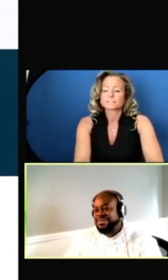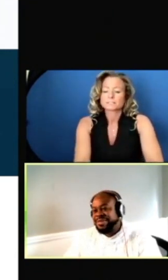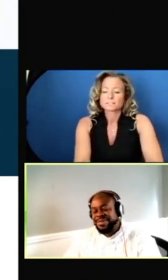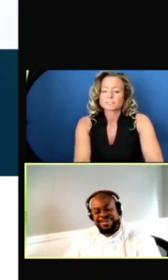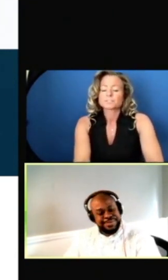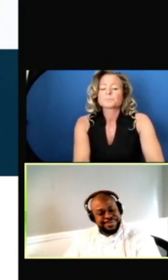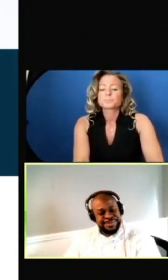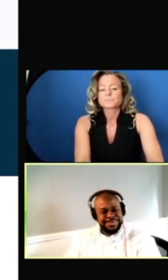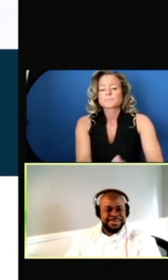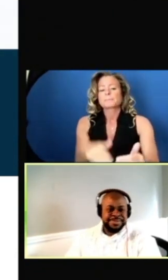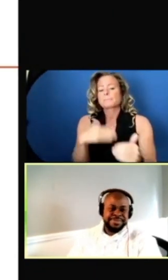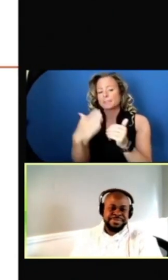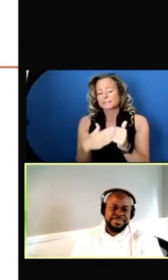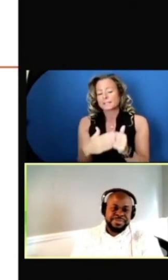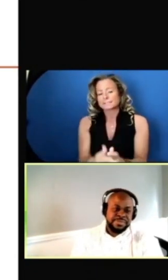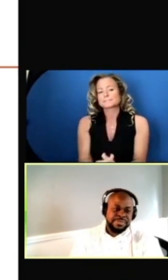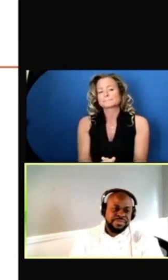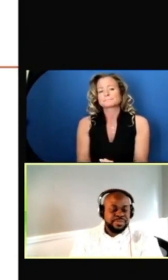Next slide, please.